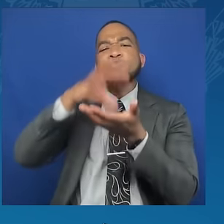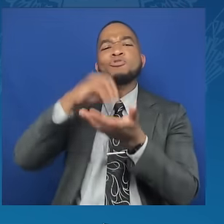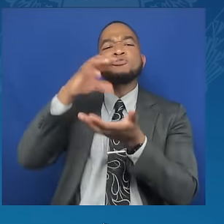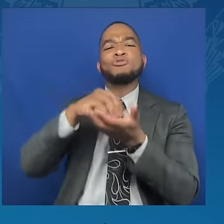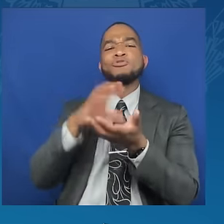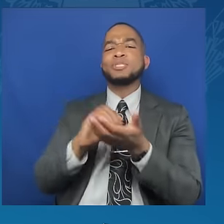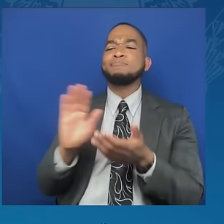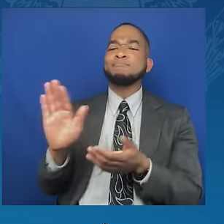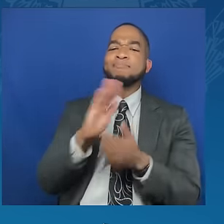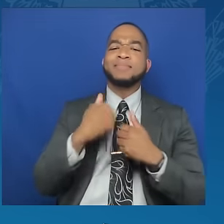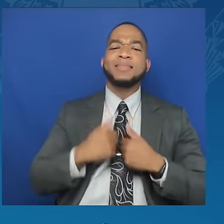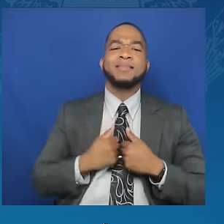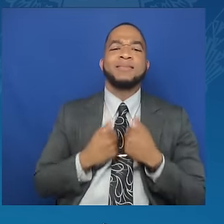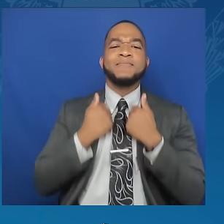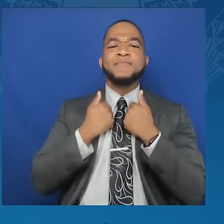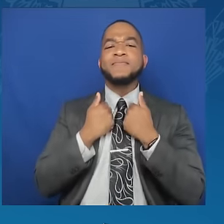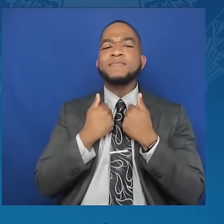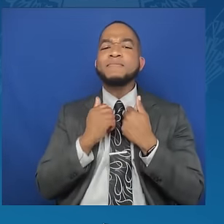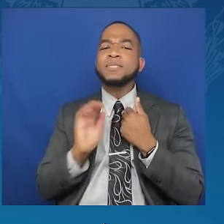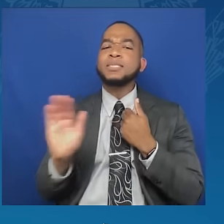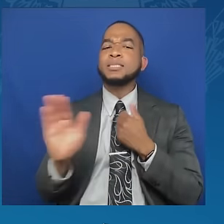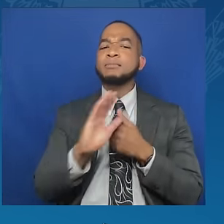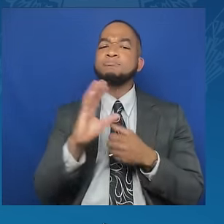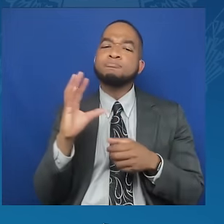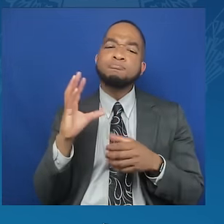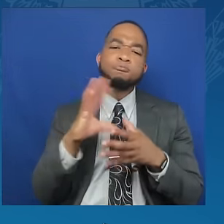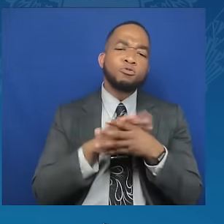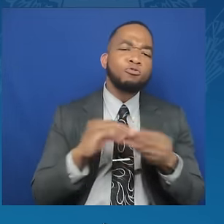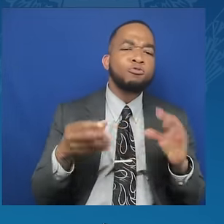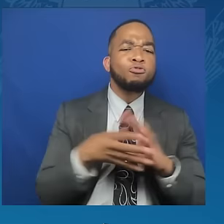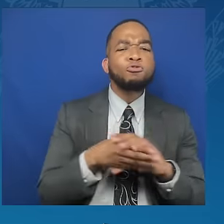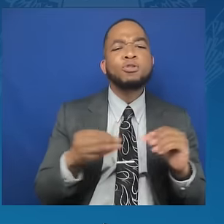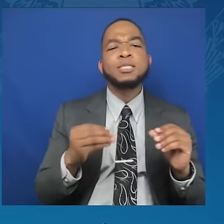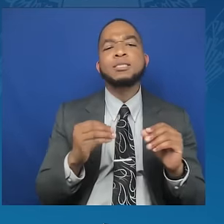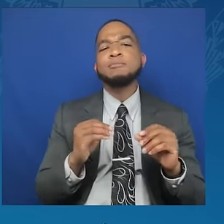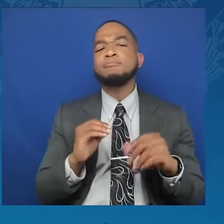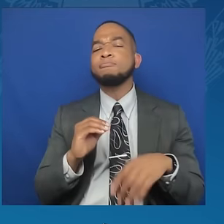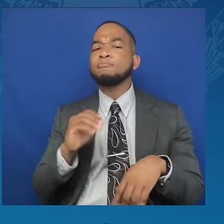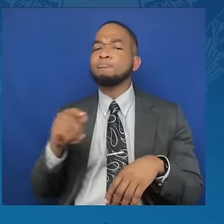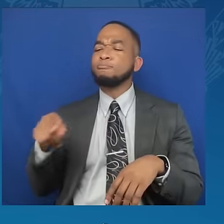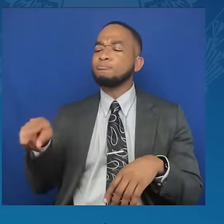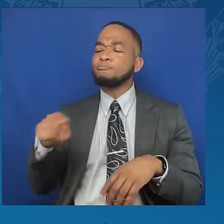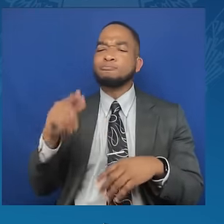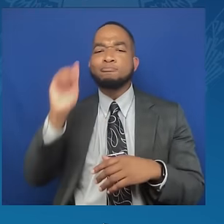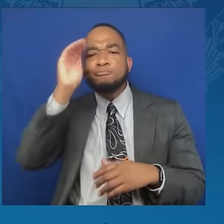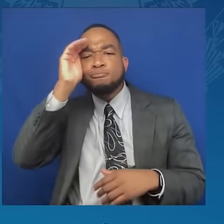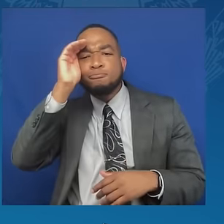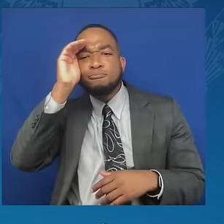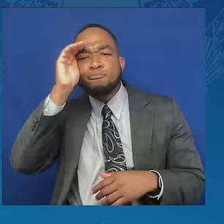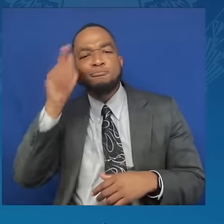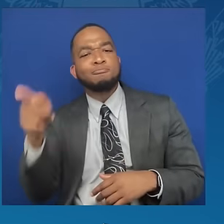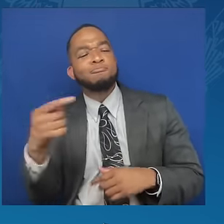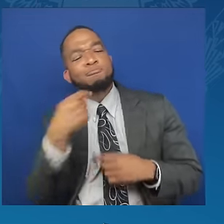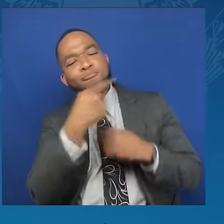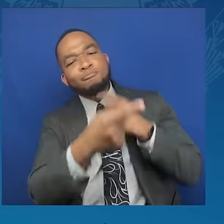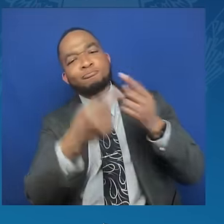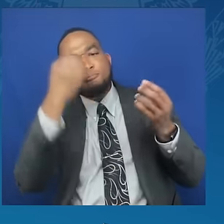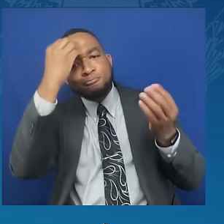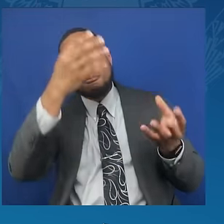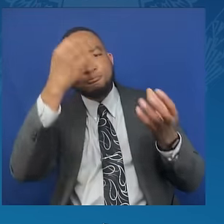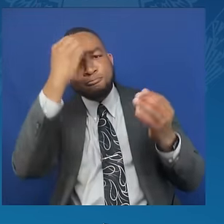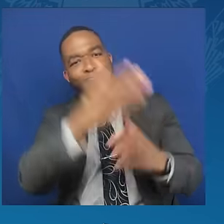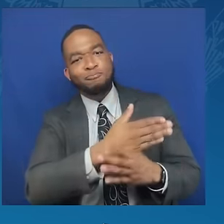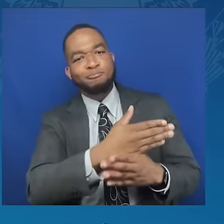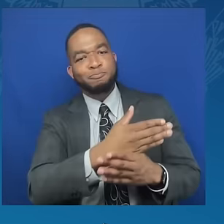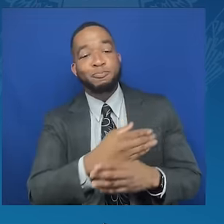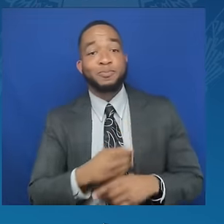stories alive. Pave the way for change. Vice President Harris has done this, not only for the people of